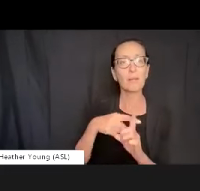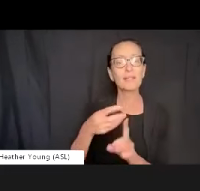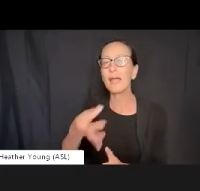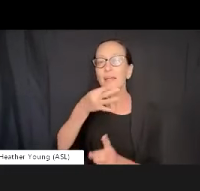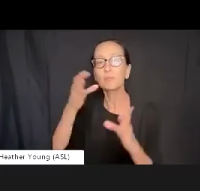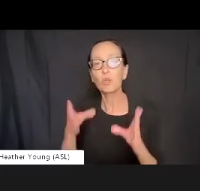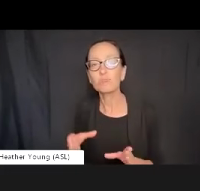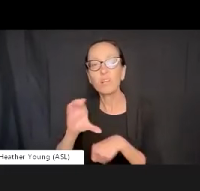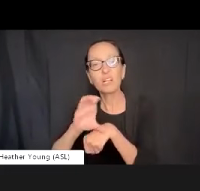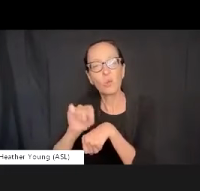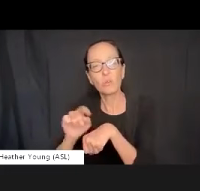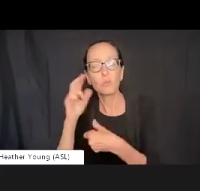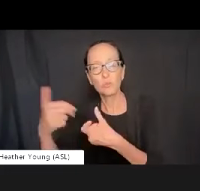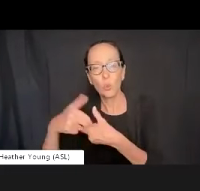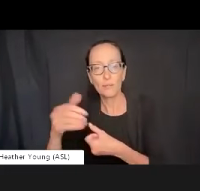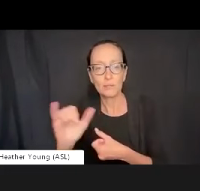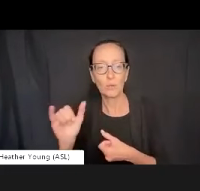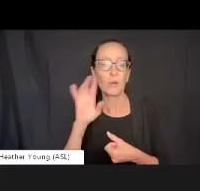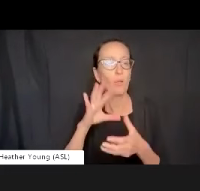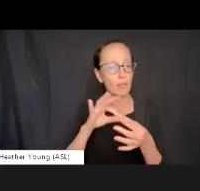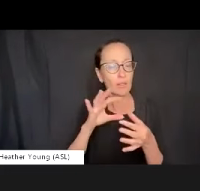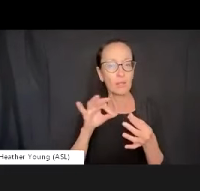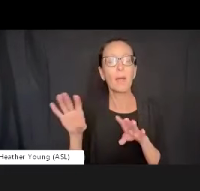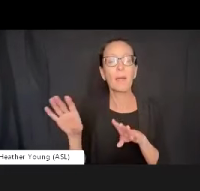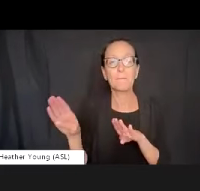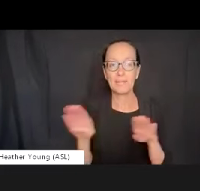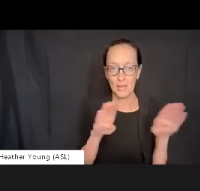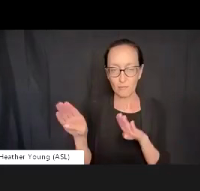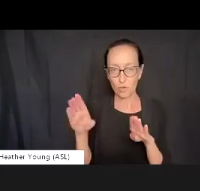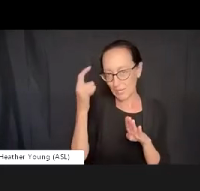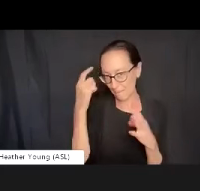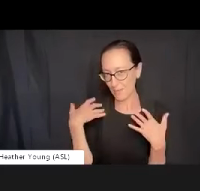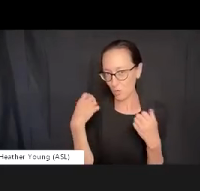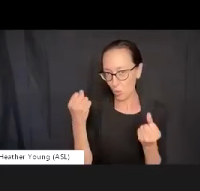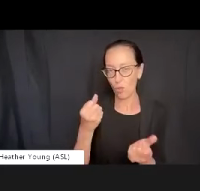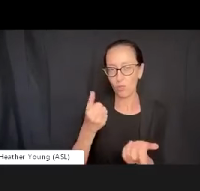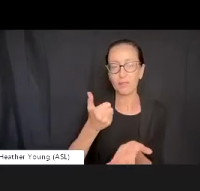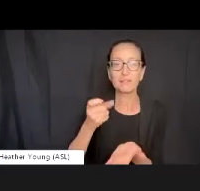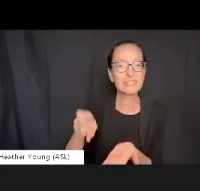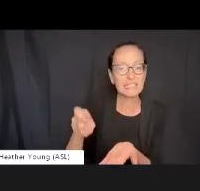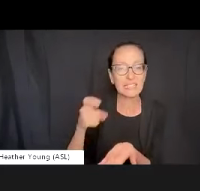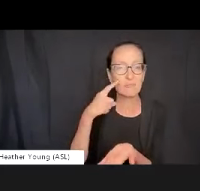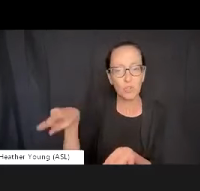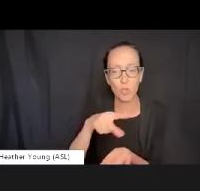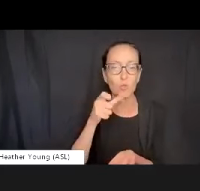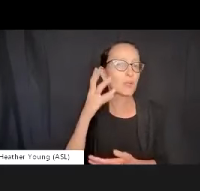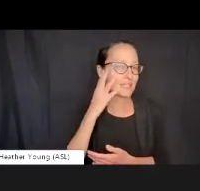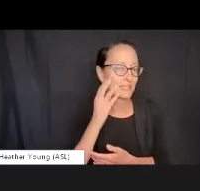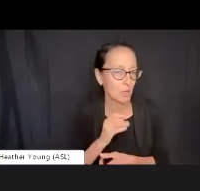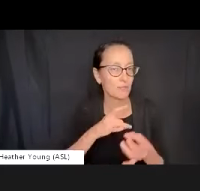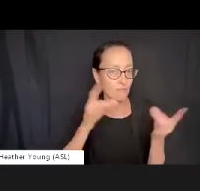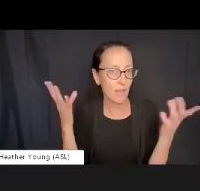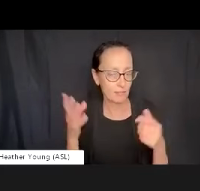us. And we will be talking about the behavioral and mental health needs of mass violence victims and survivors, as well as evidence-based practices